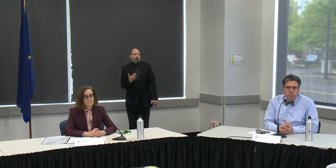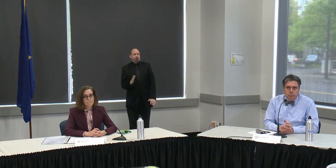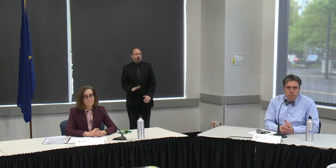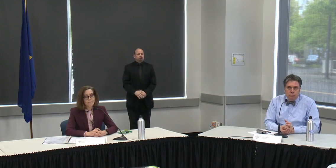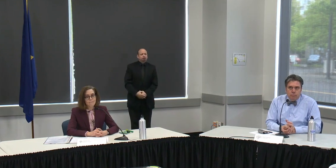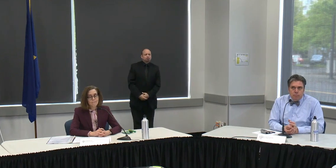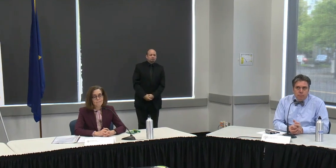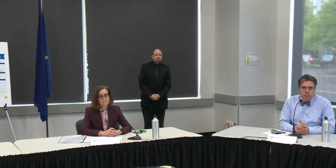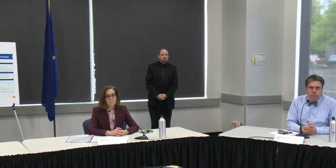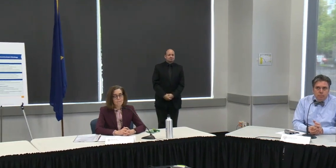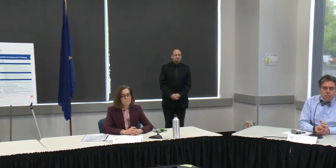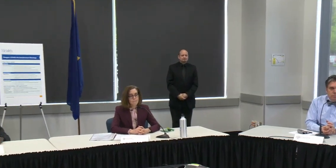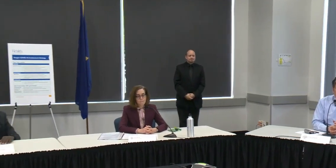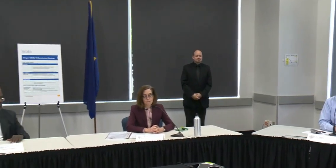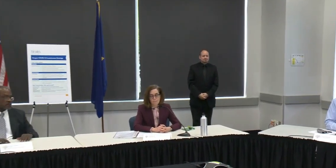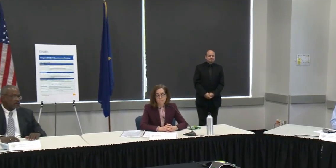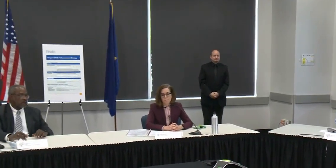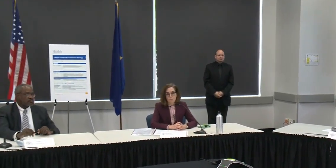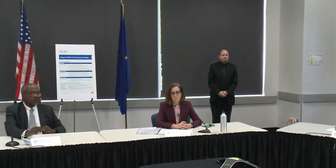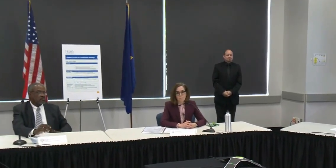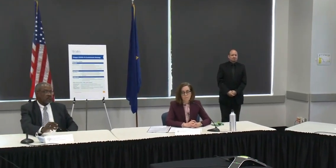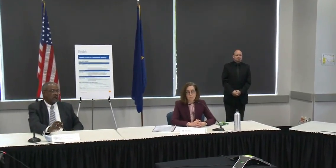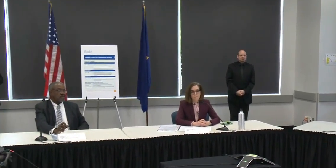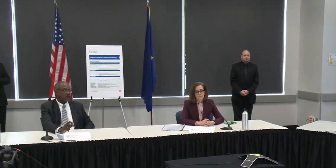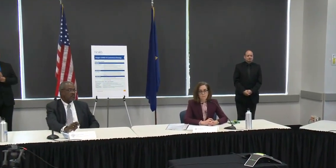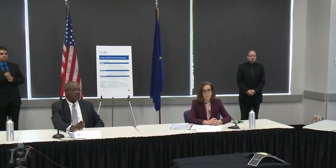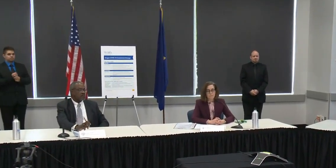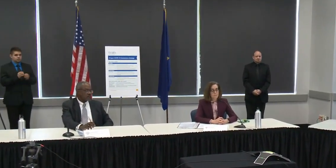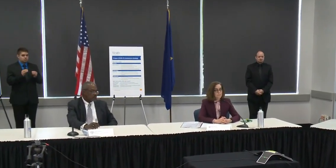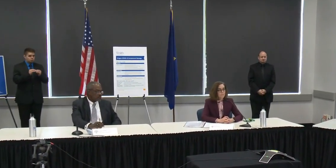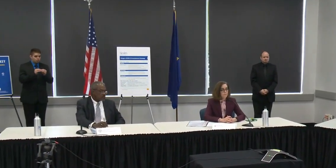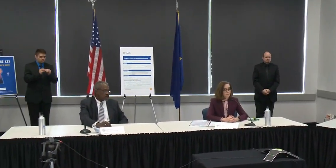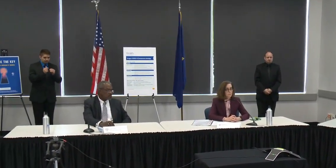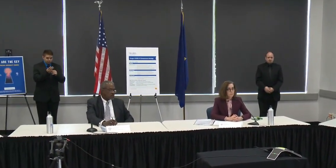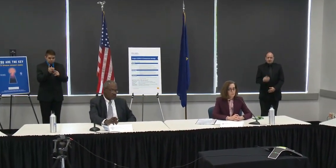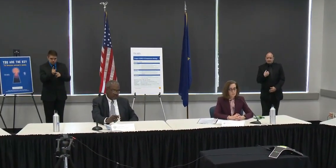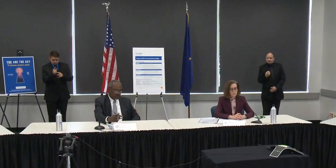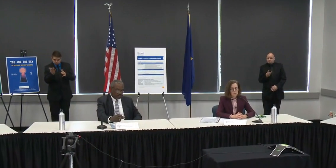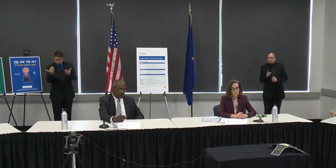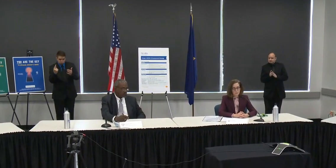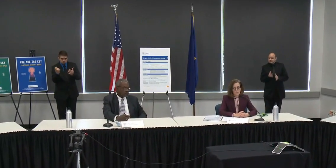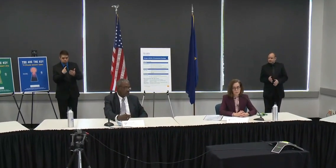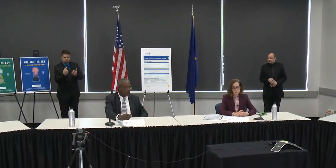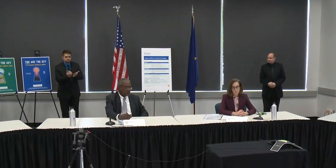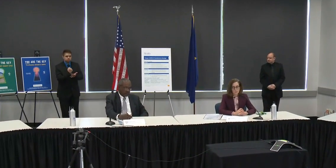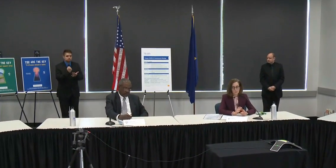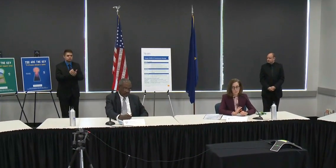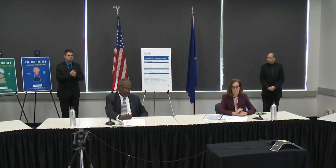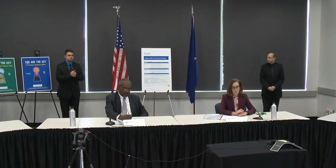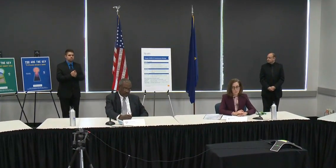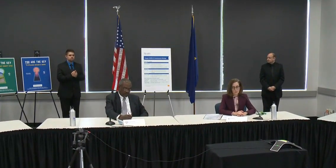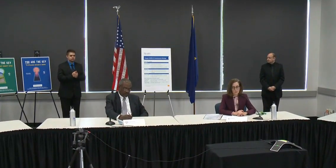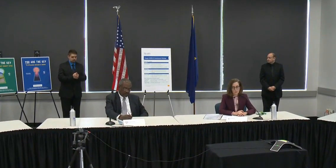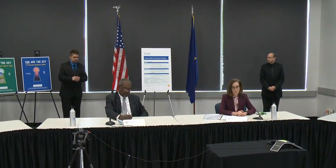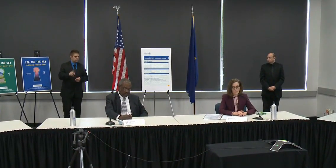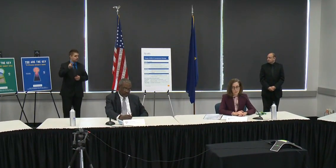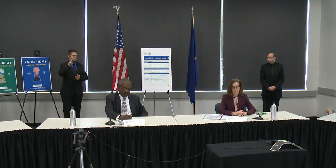we've got a few more minutes left so i'm going to try to get through a few more questions next up is lincoln graves with k2 go ahead lincoln